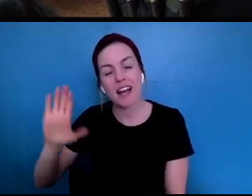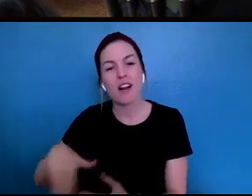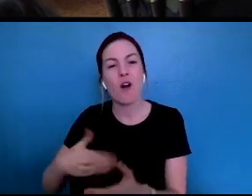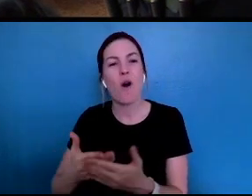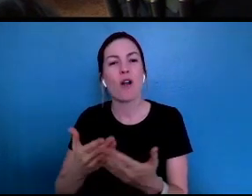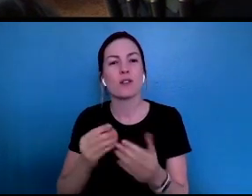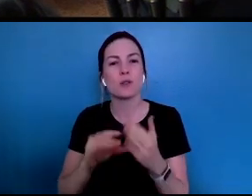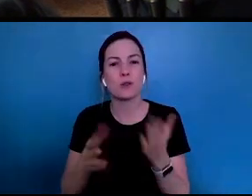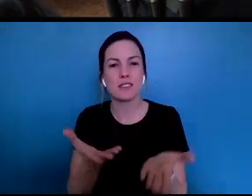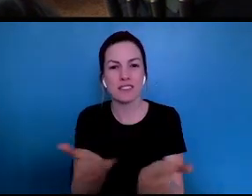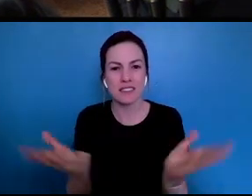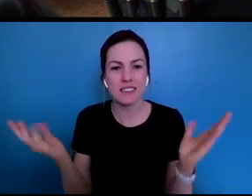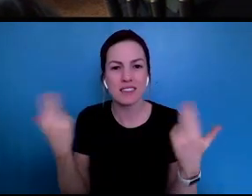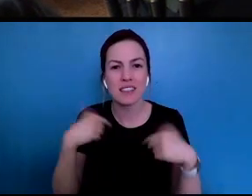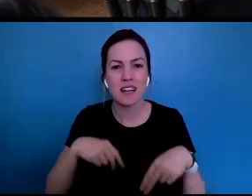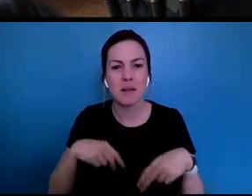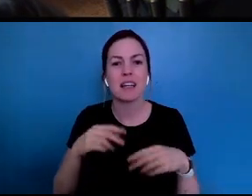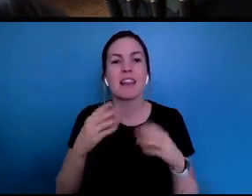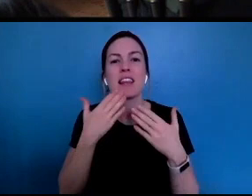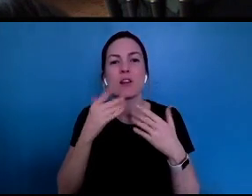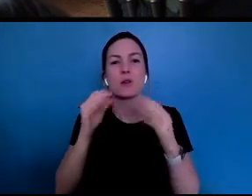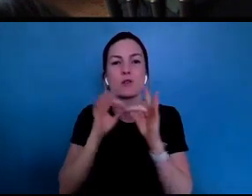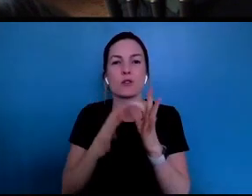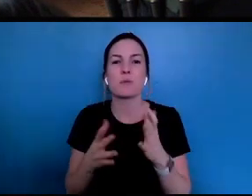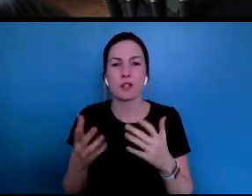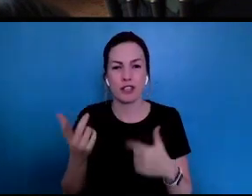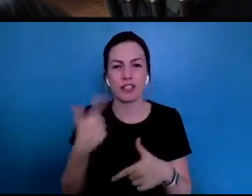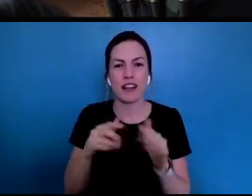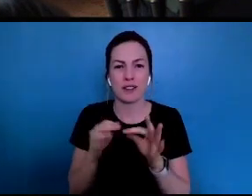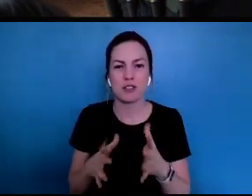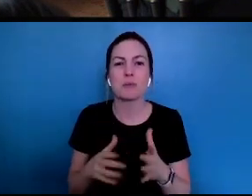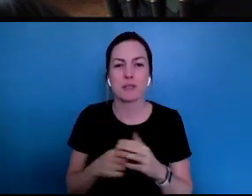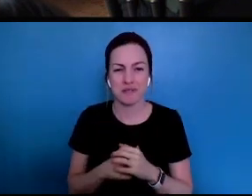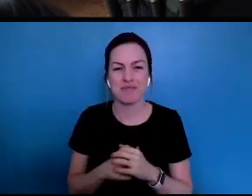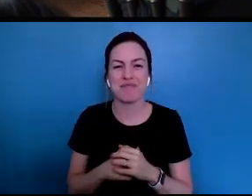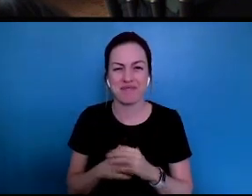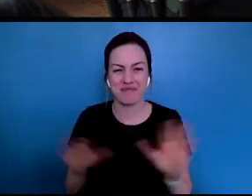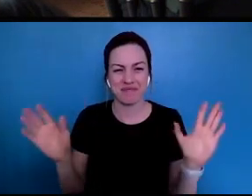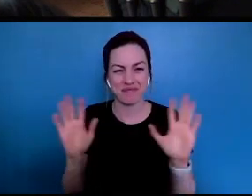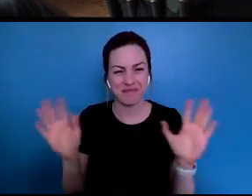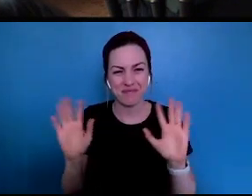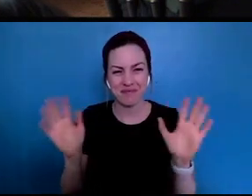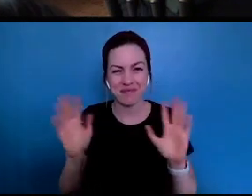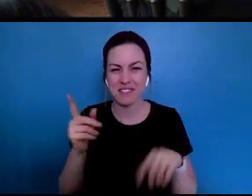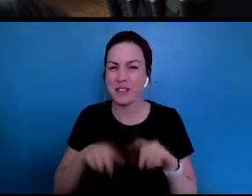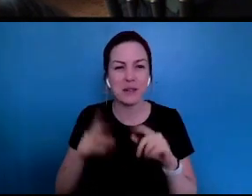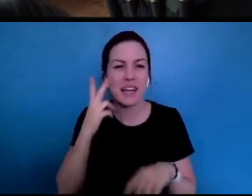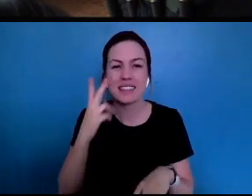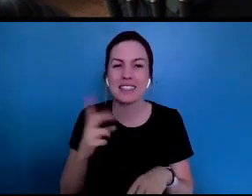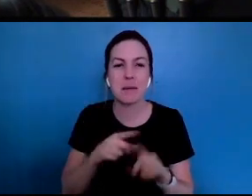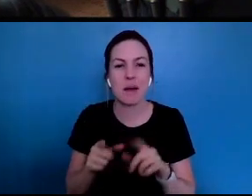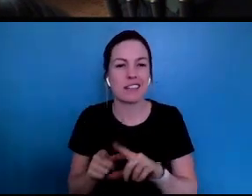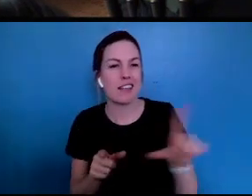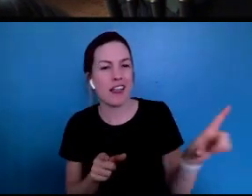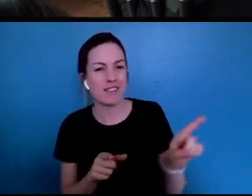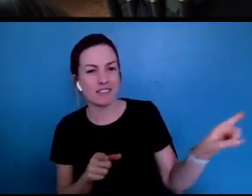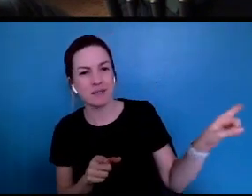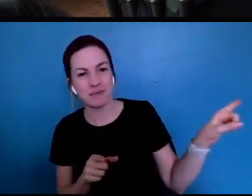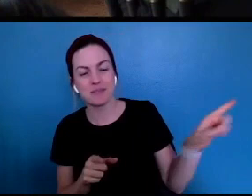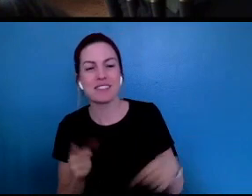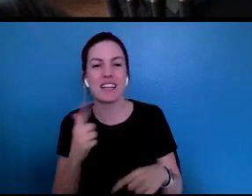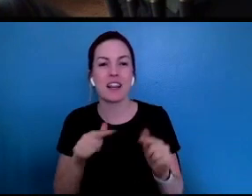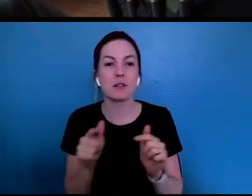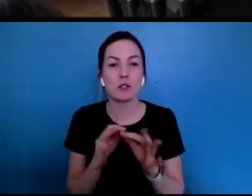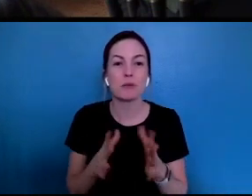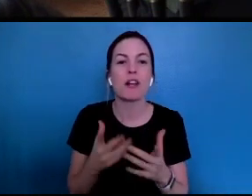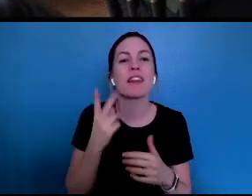here. Thank you to the sign language interpreter, which is happening. It's happening over there. You can't see it, but it's to our left. So thank you to the